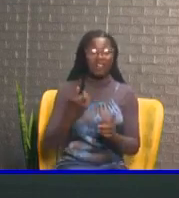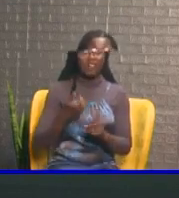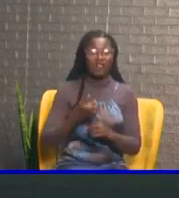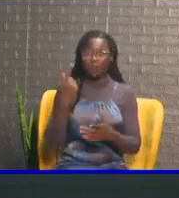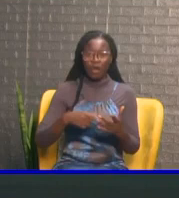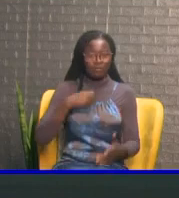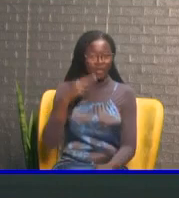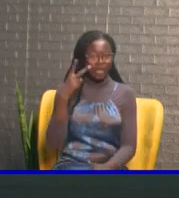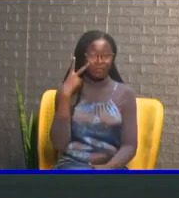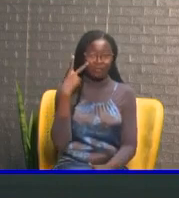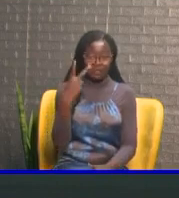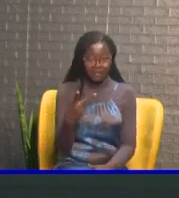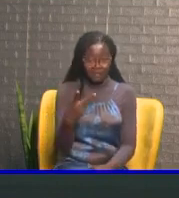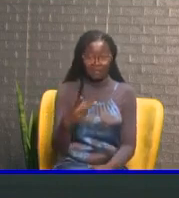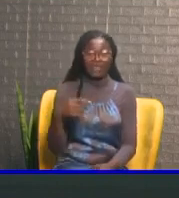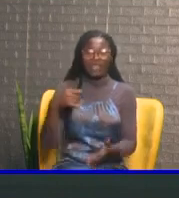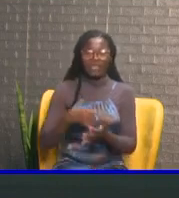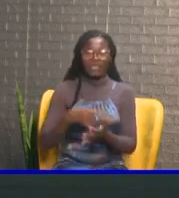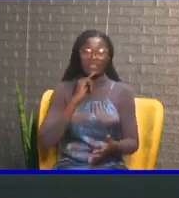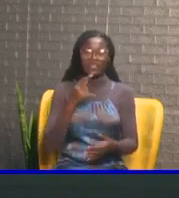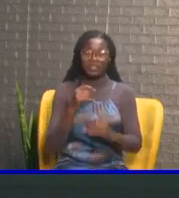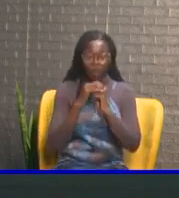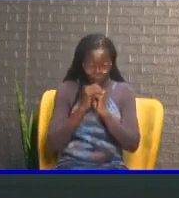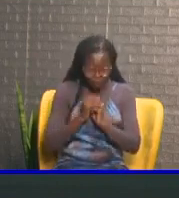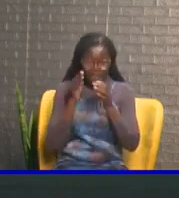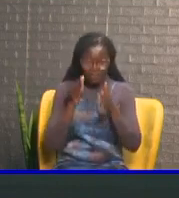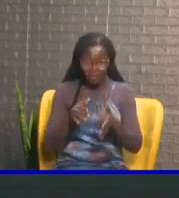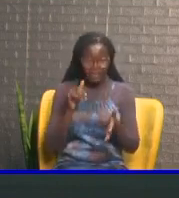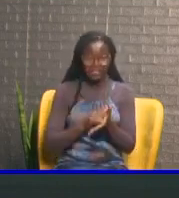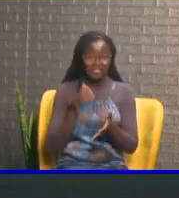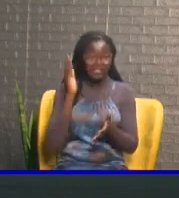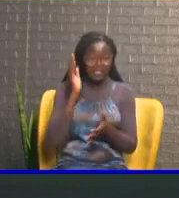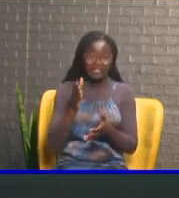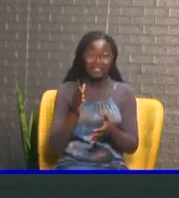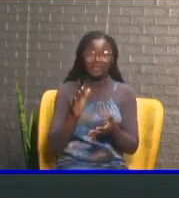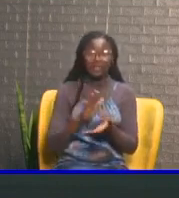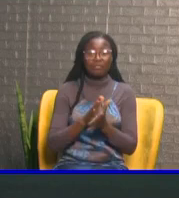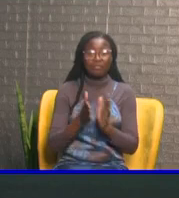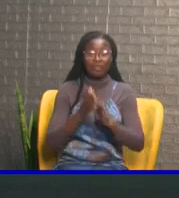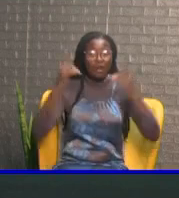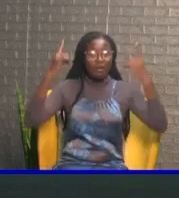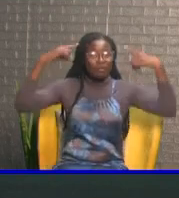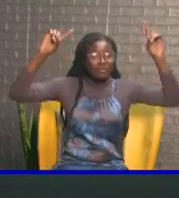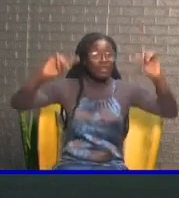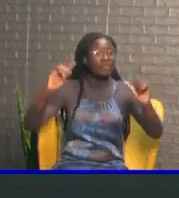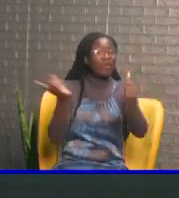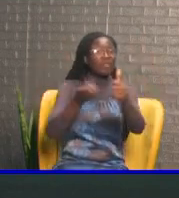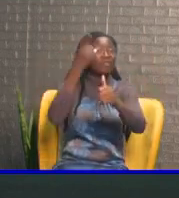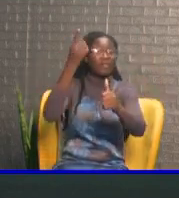seen, it is the worshippers that will break through first globally, because Judah must go